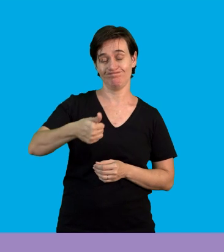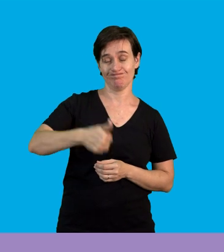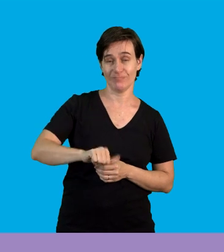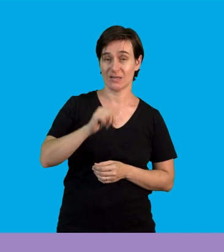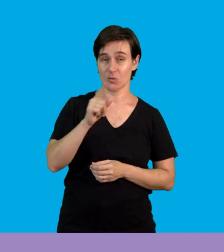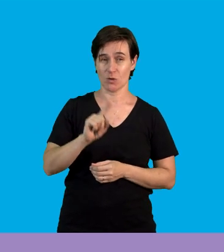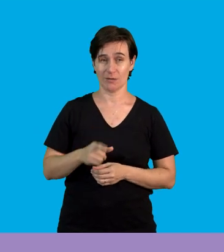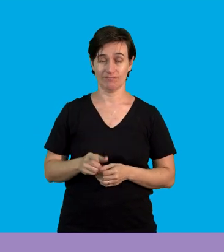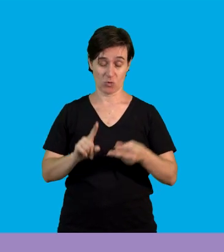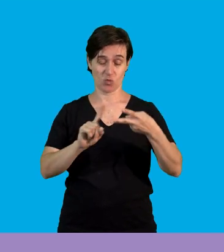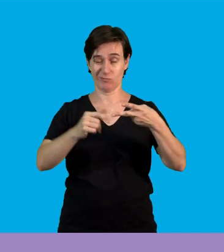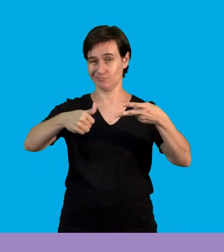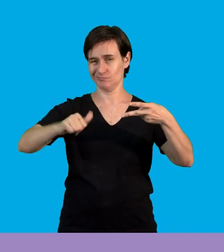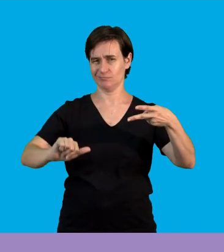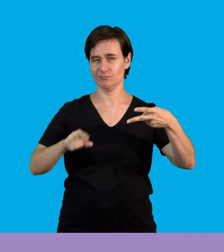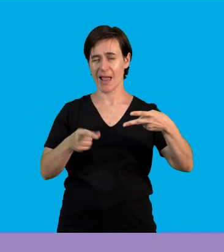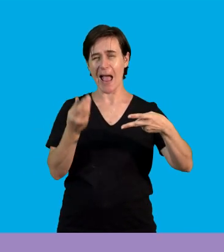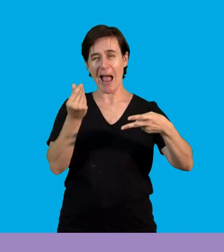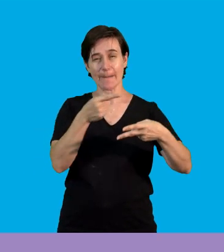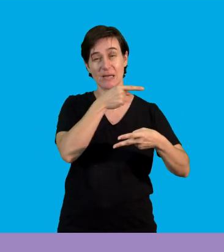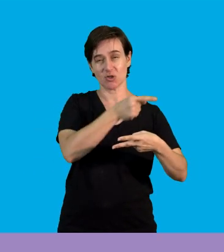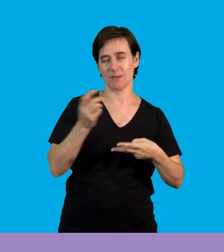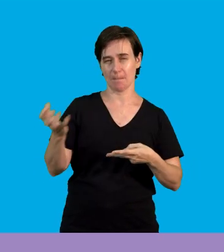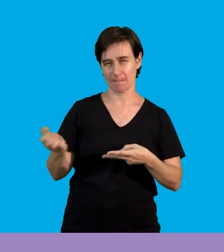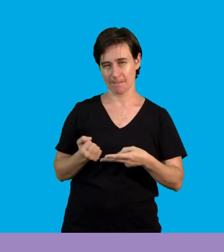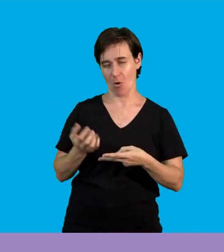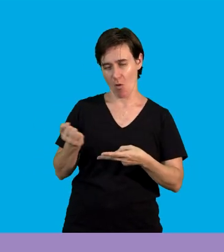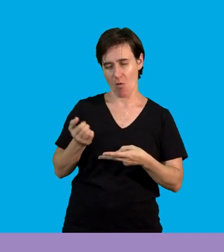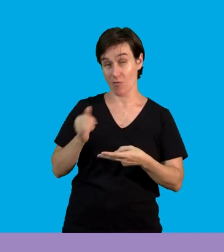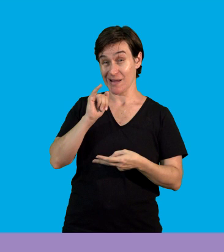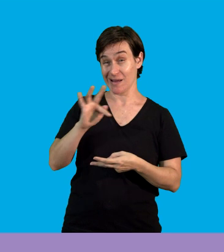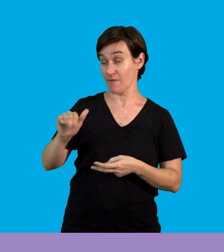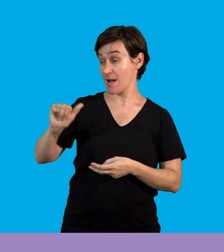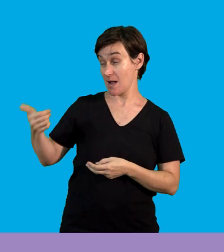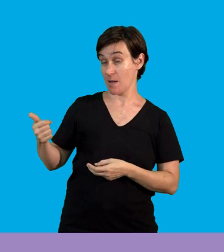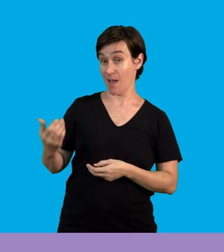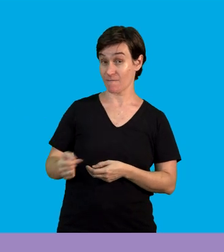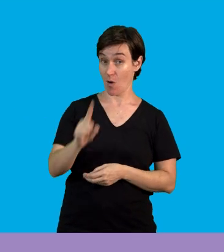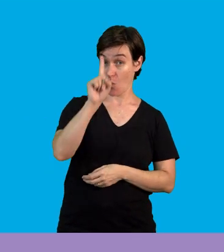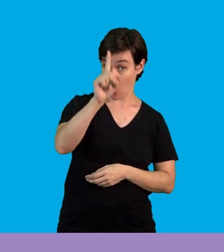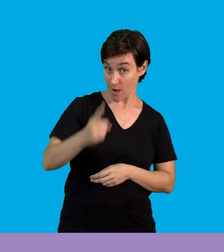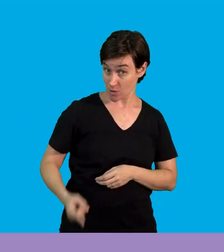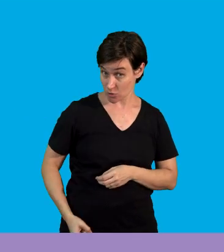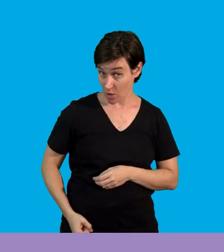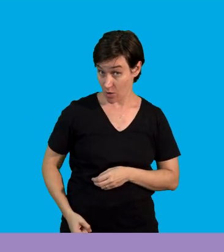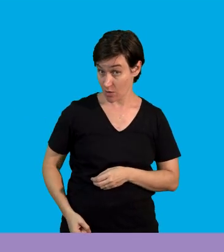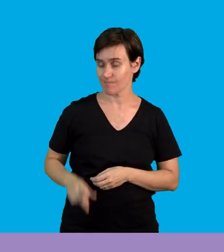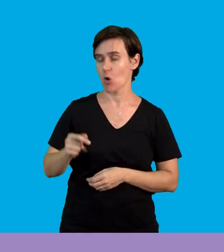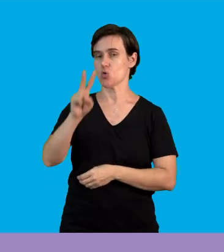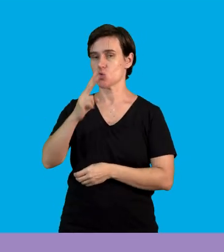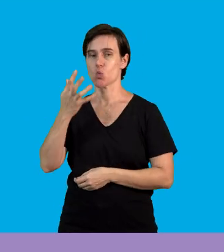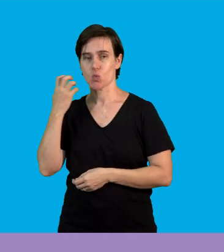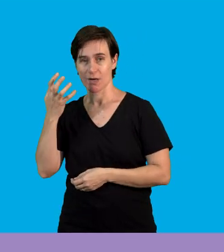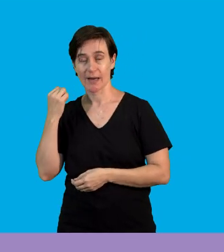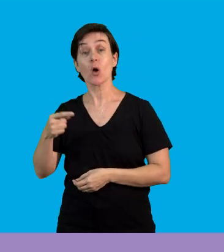The next part then says, how much money would he make if the neighbor has 1 dog and 2 cats? So now we